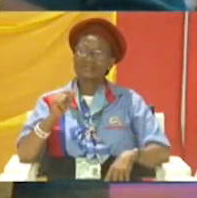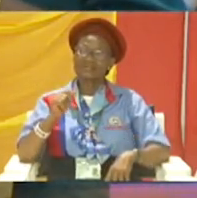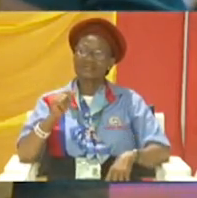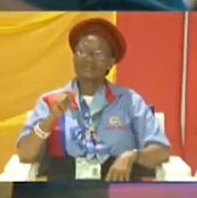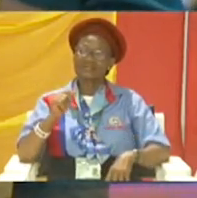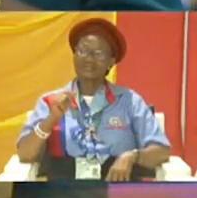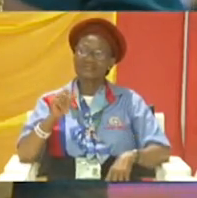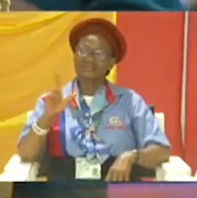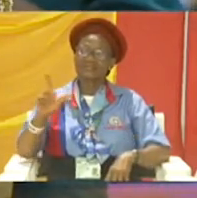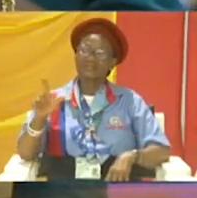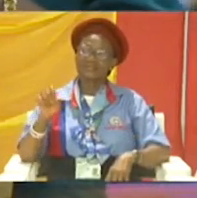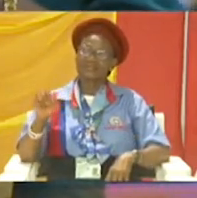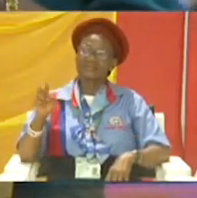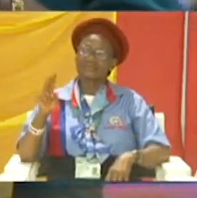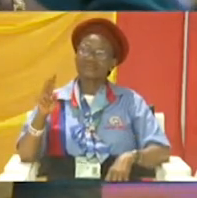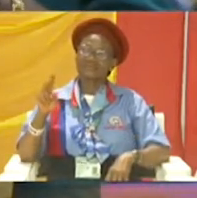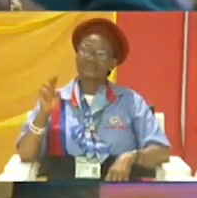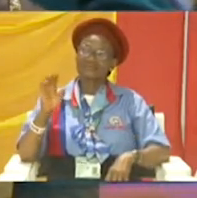Leviticus